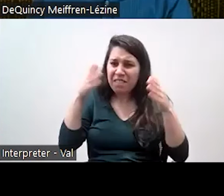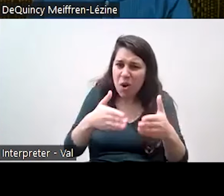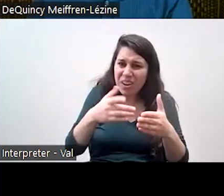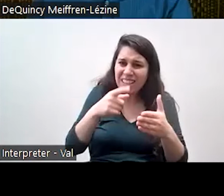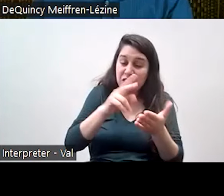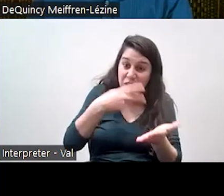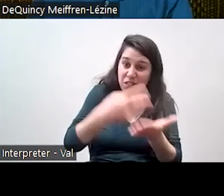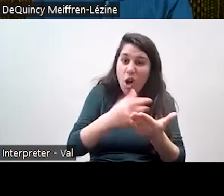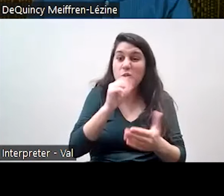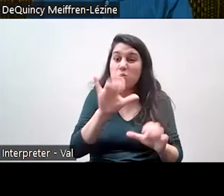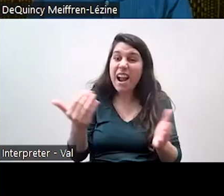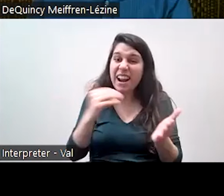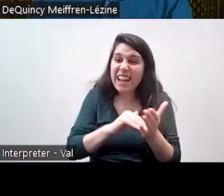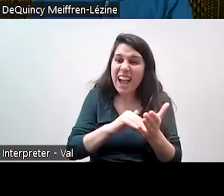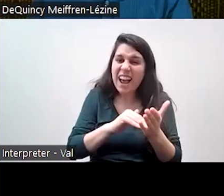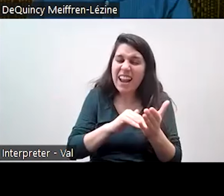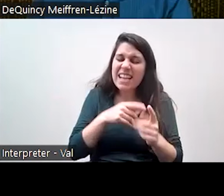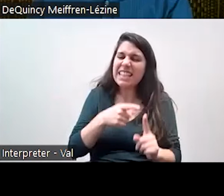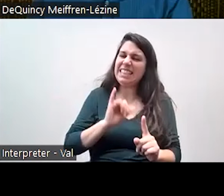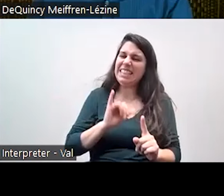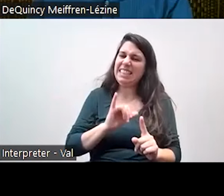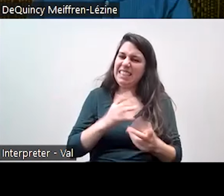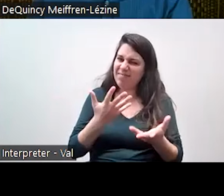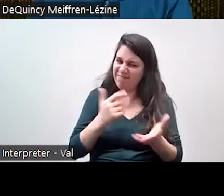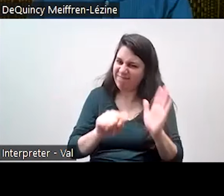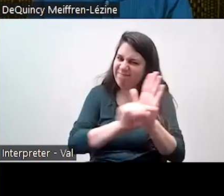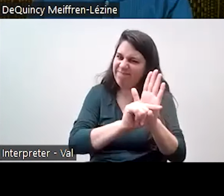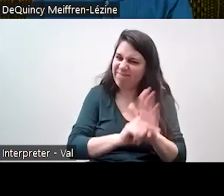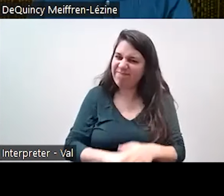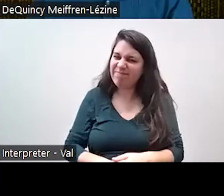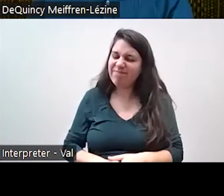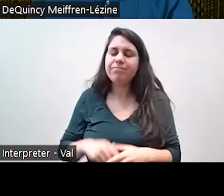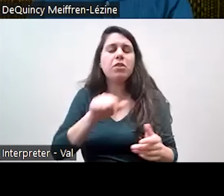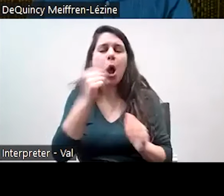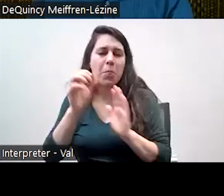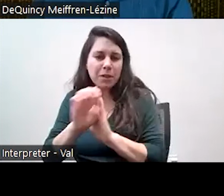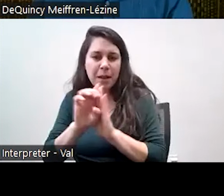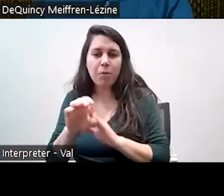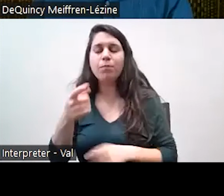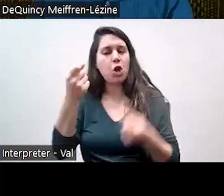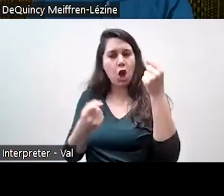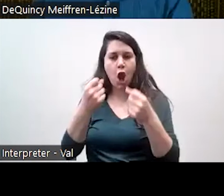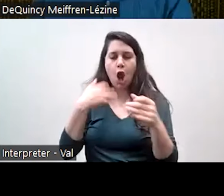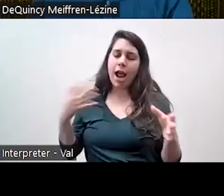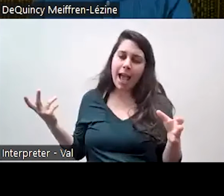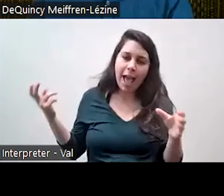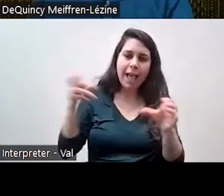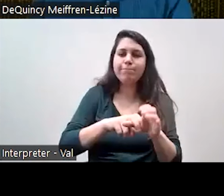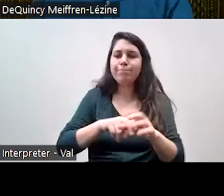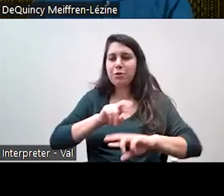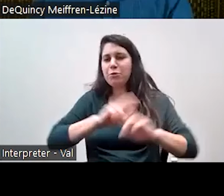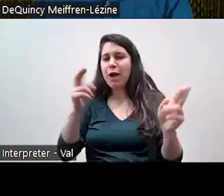fall itself. You might imagine getting into a car and getting ready to get on a road trip, and you check your rearview